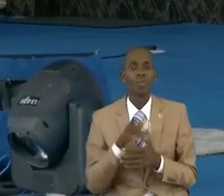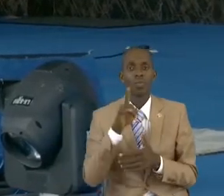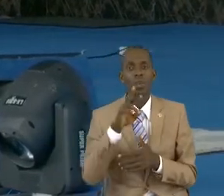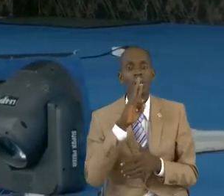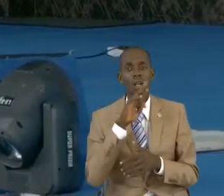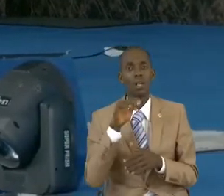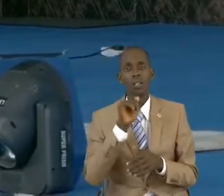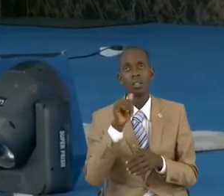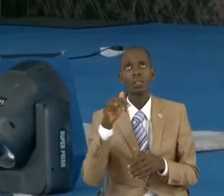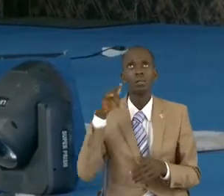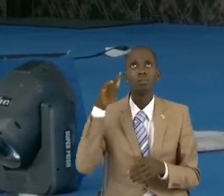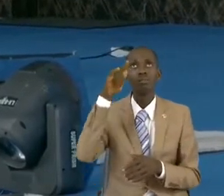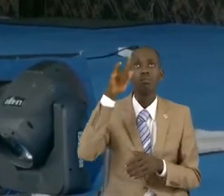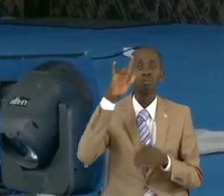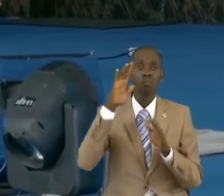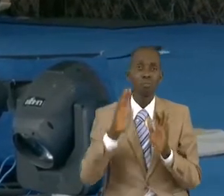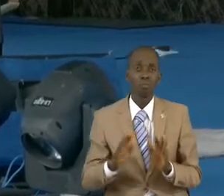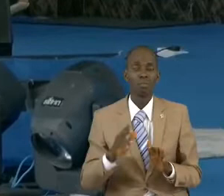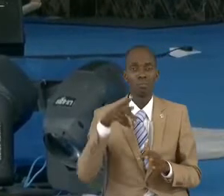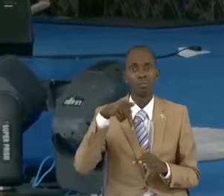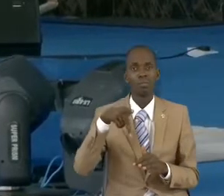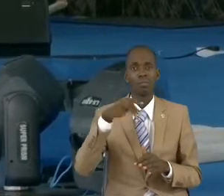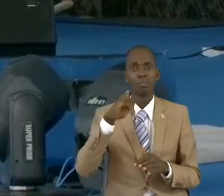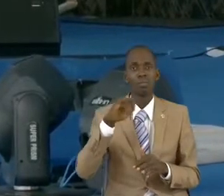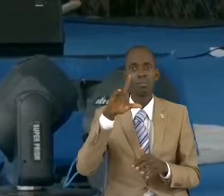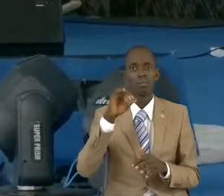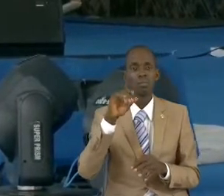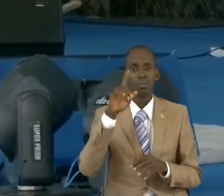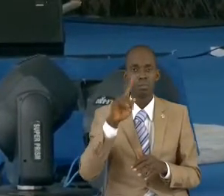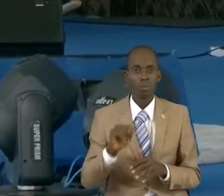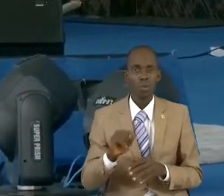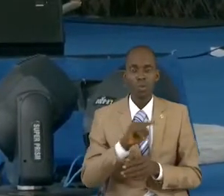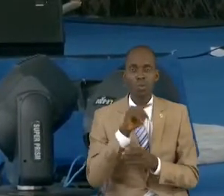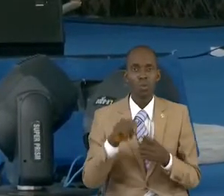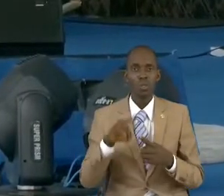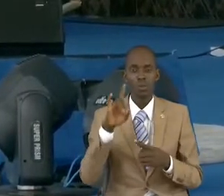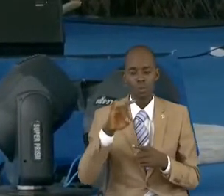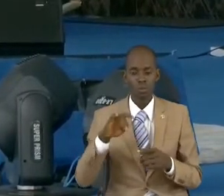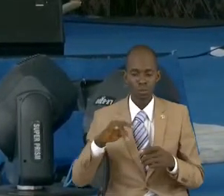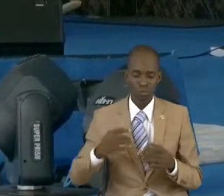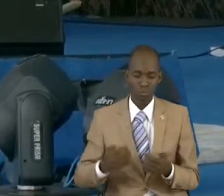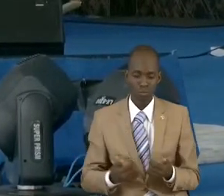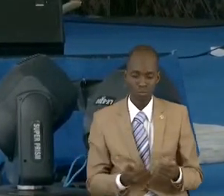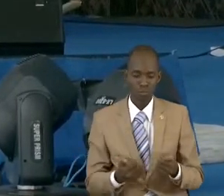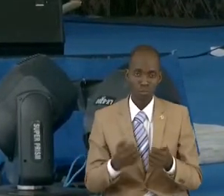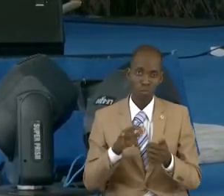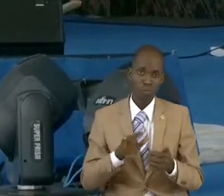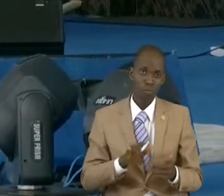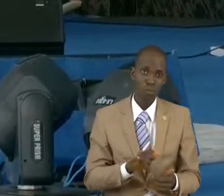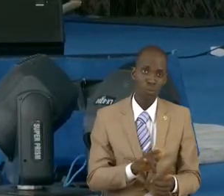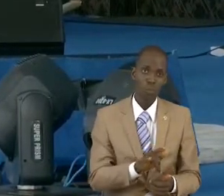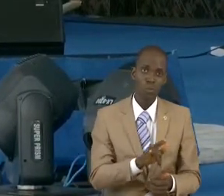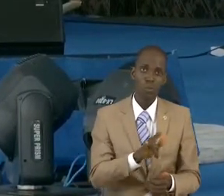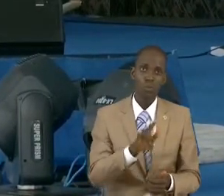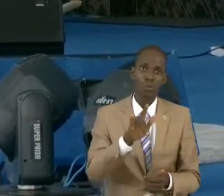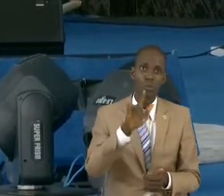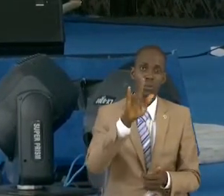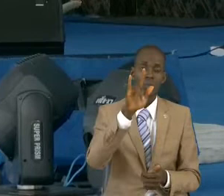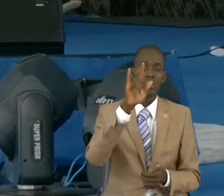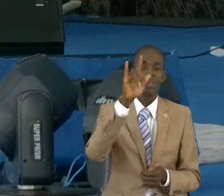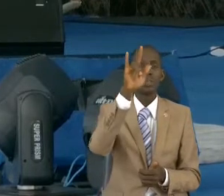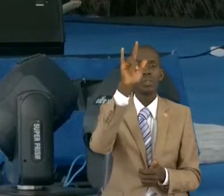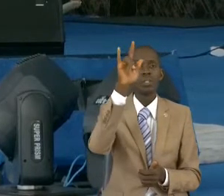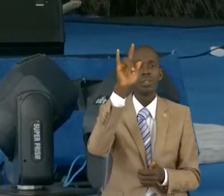example, when you take off from the ground and you search the flight in